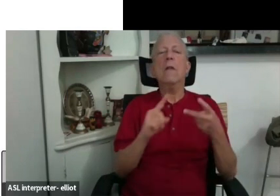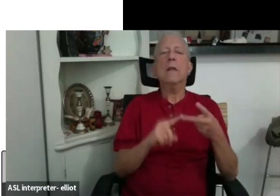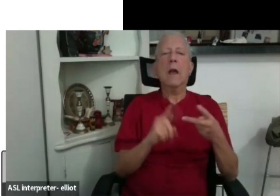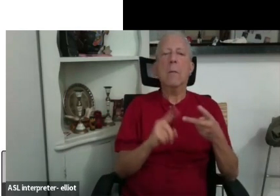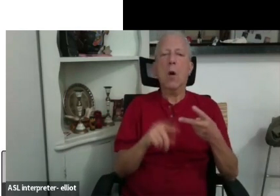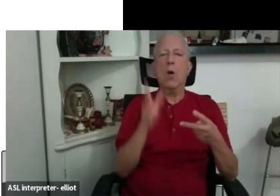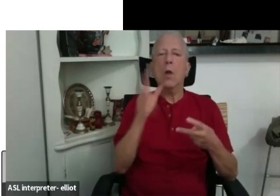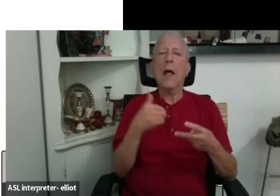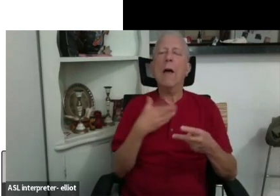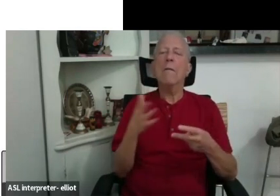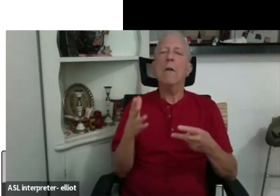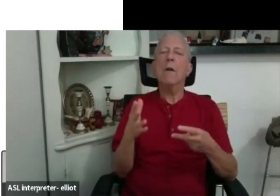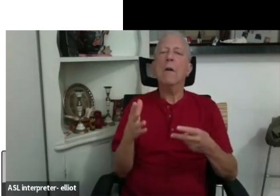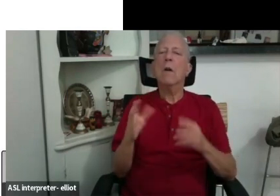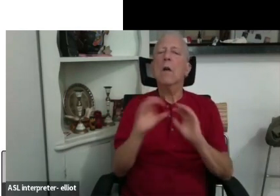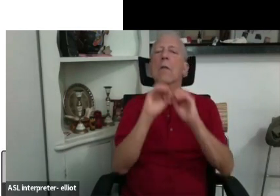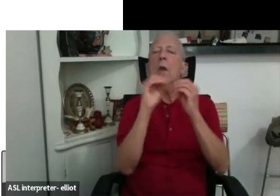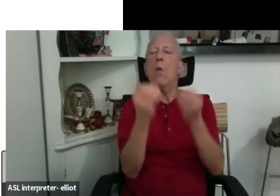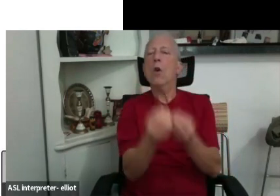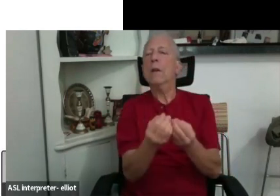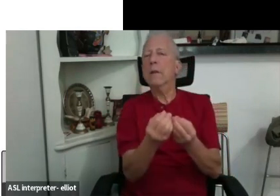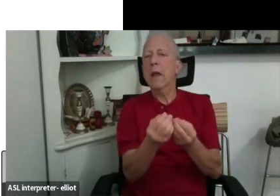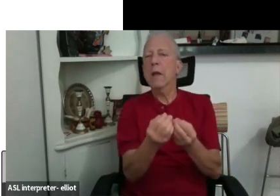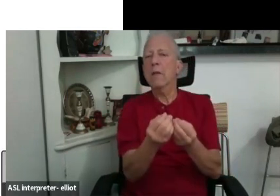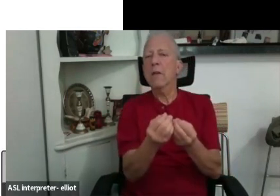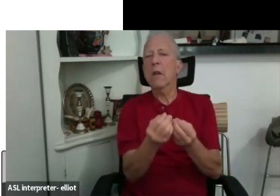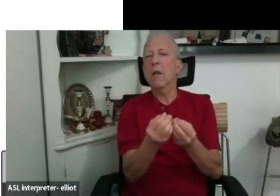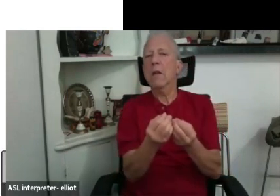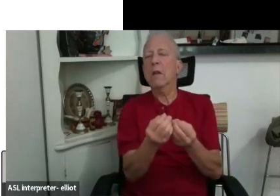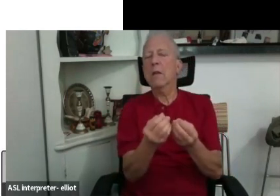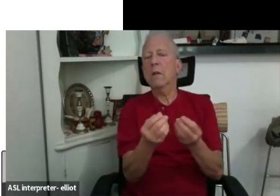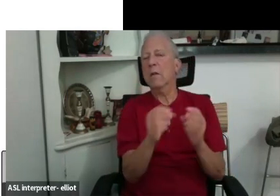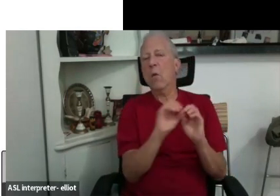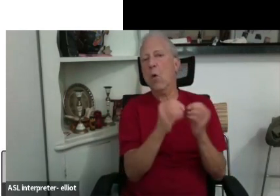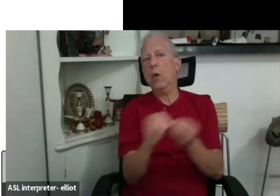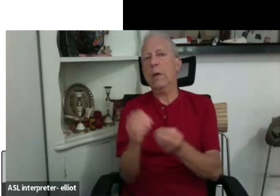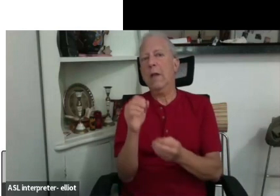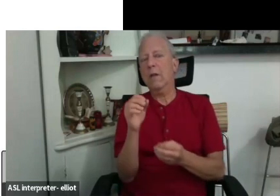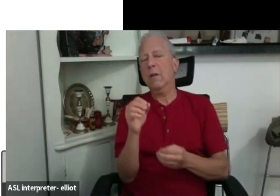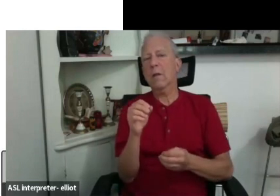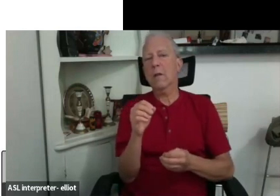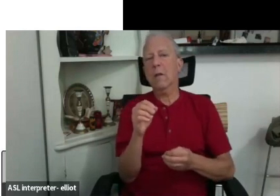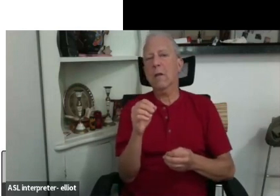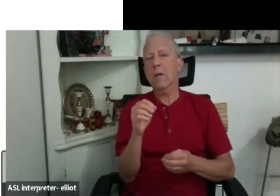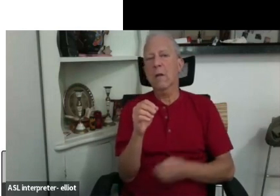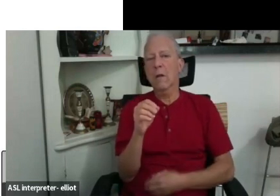the name of the organizations, so not the accused organizations, but other